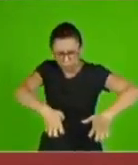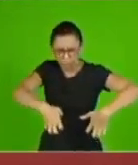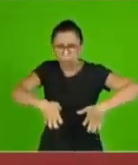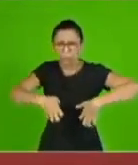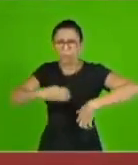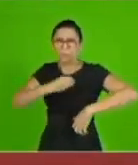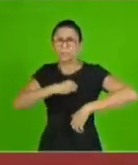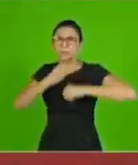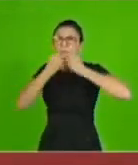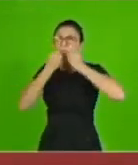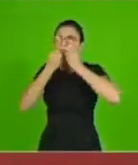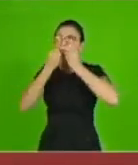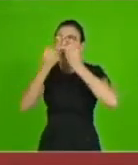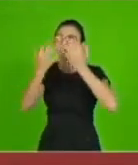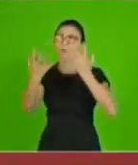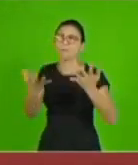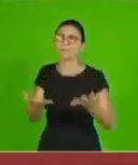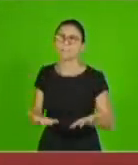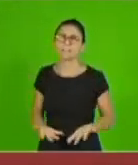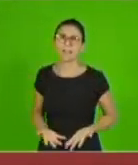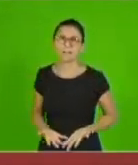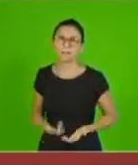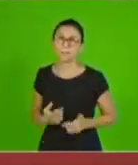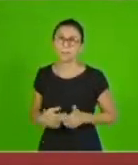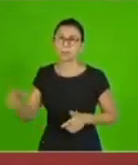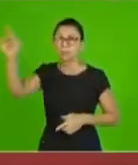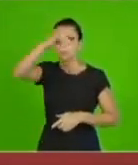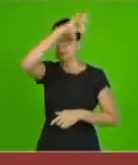the people in the middle of the streets, they were the ones